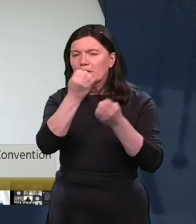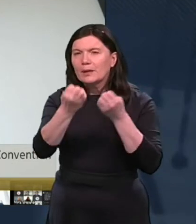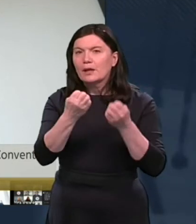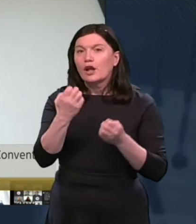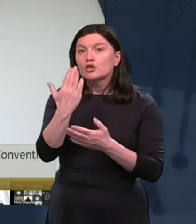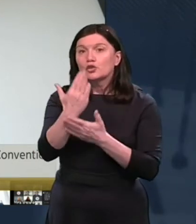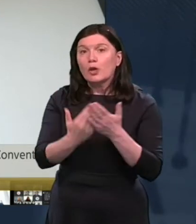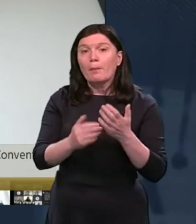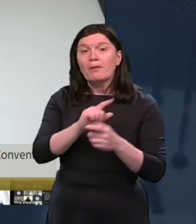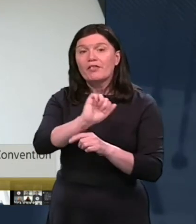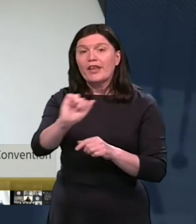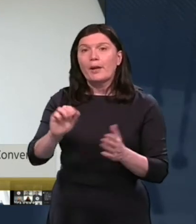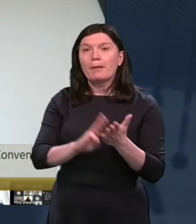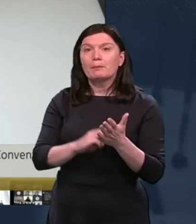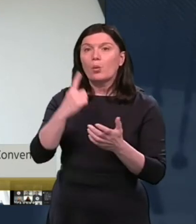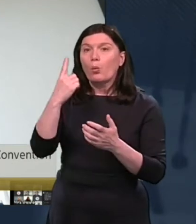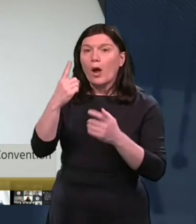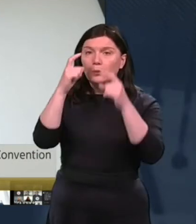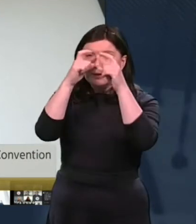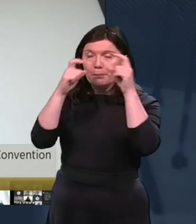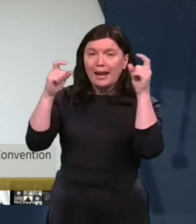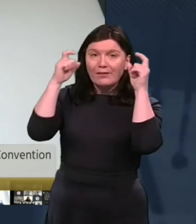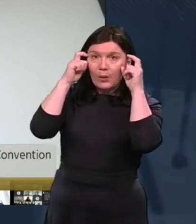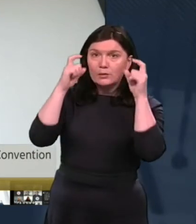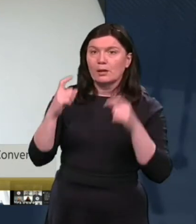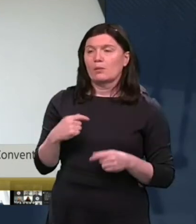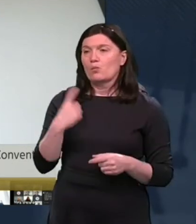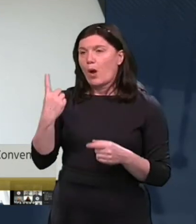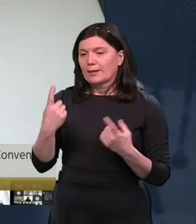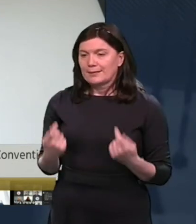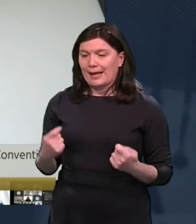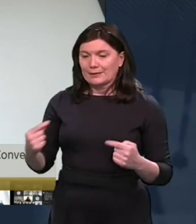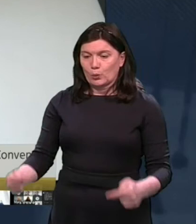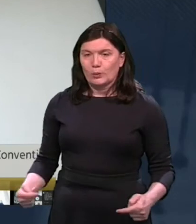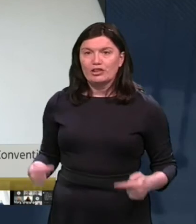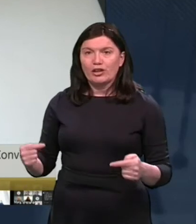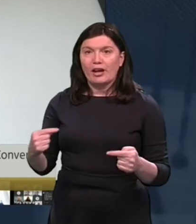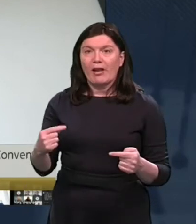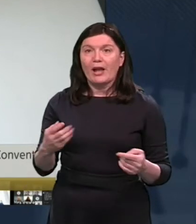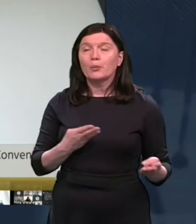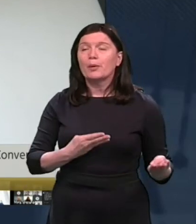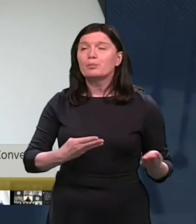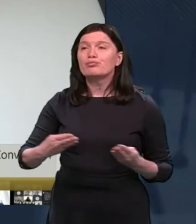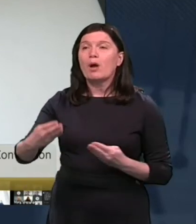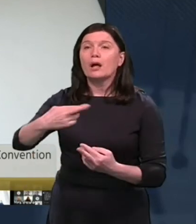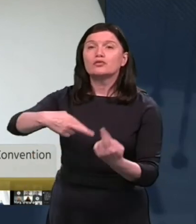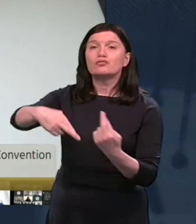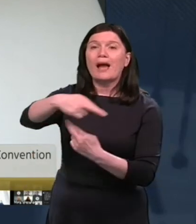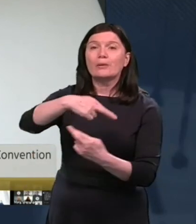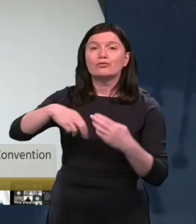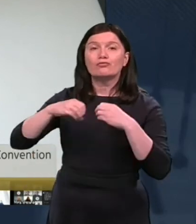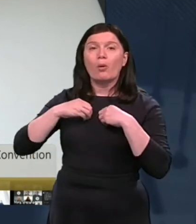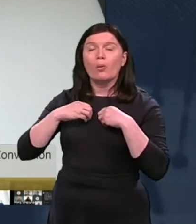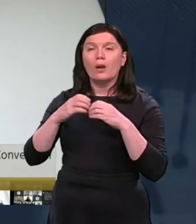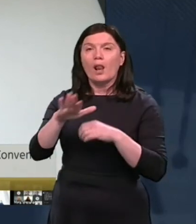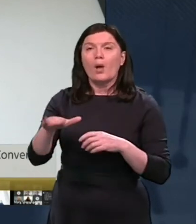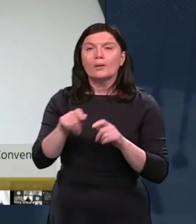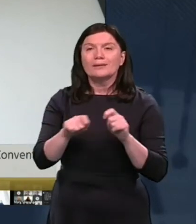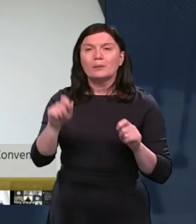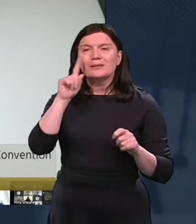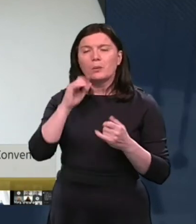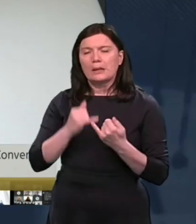where one was blindfolded, the other was put in a wheelchair, and you were brought around the town, your own local town, to see